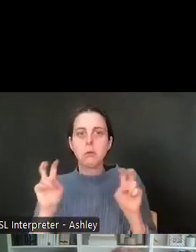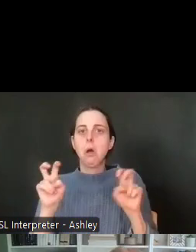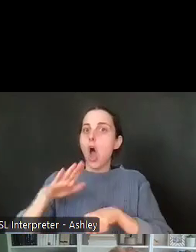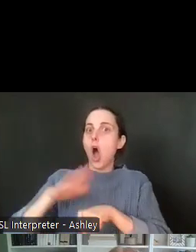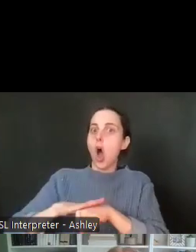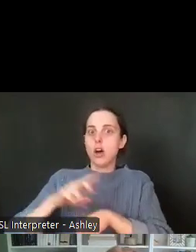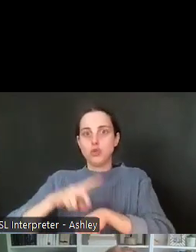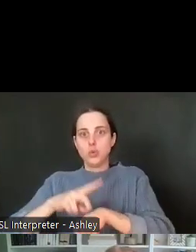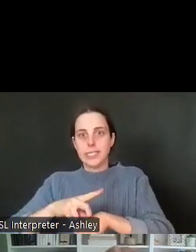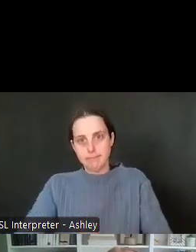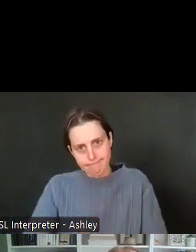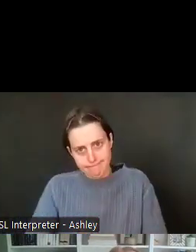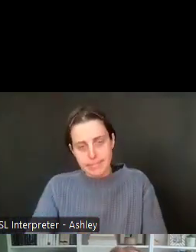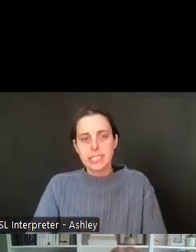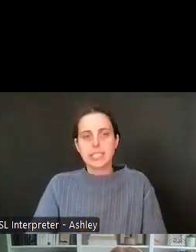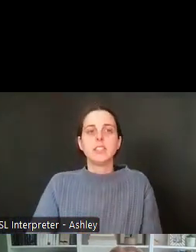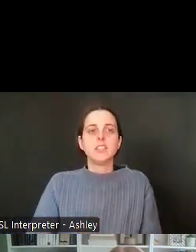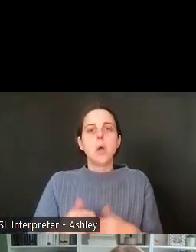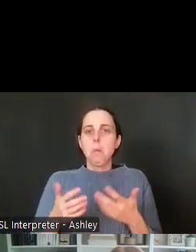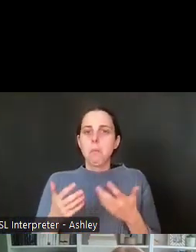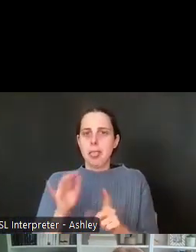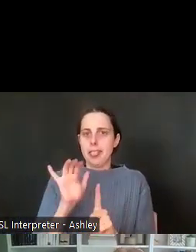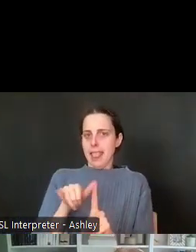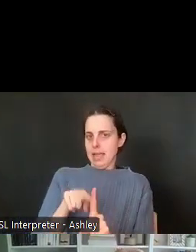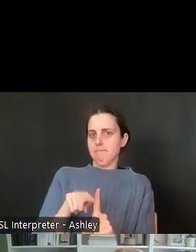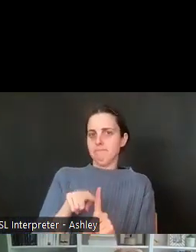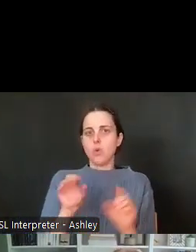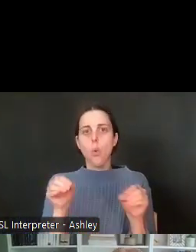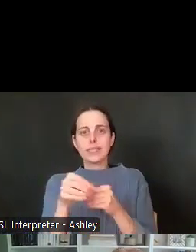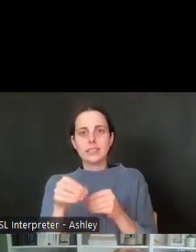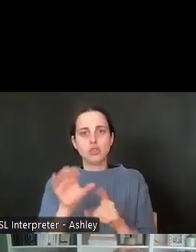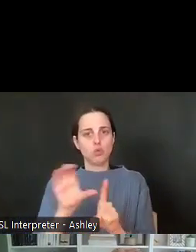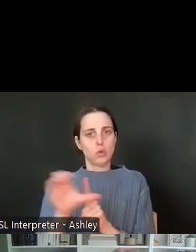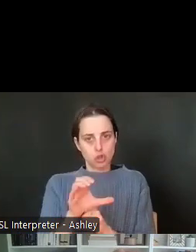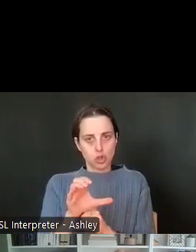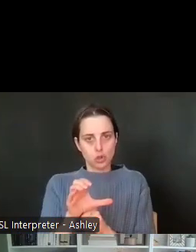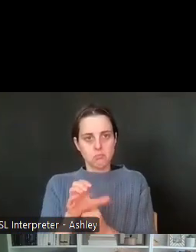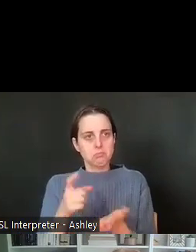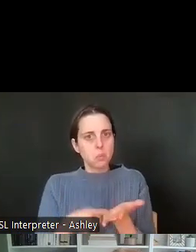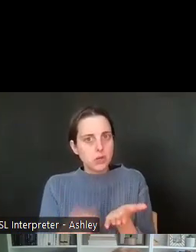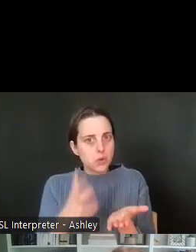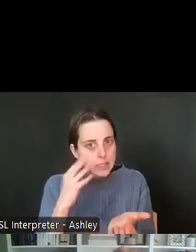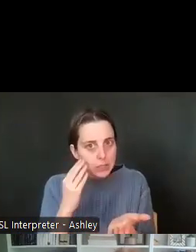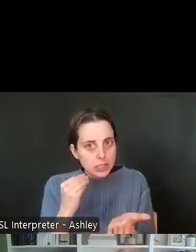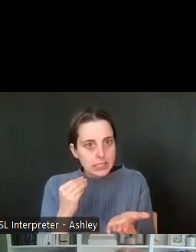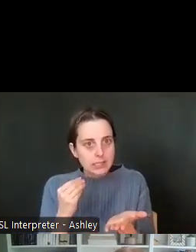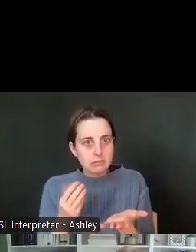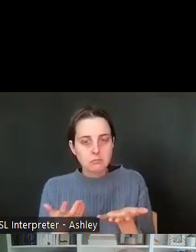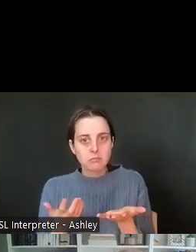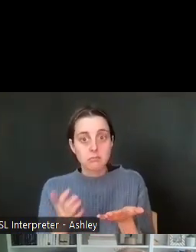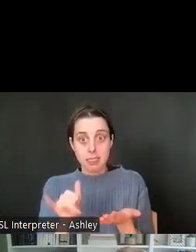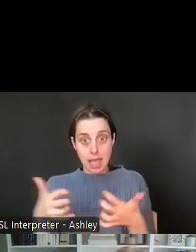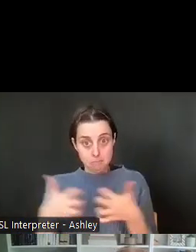is happening. What organizational culture are you in? And does it align with